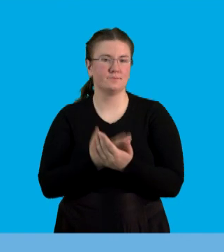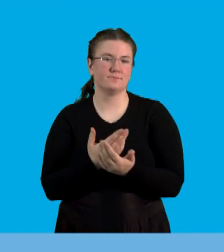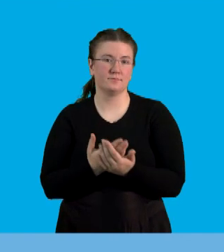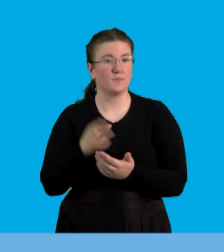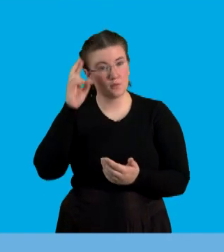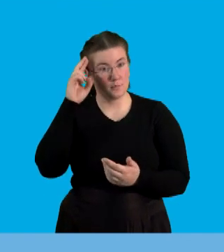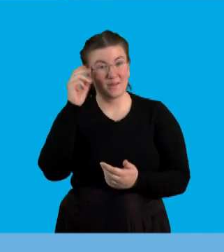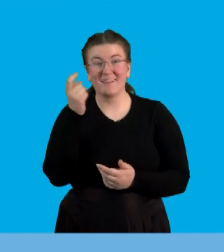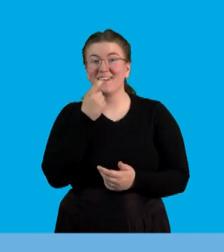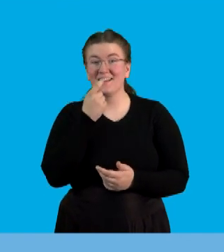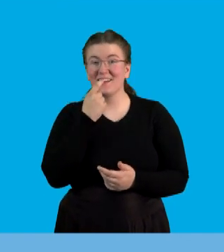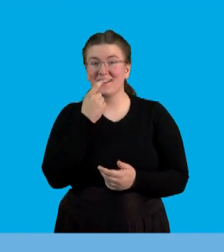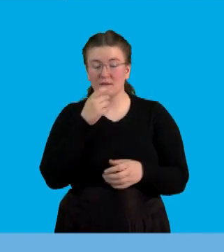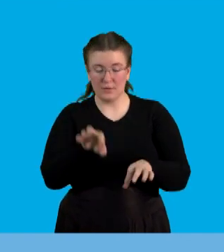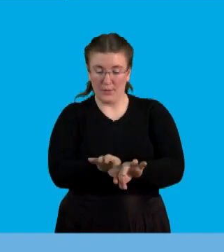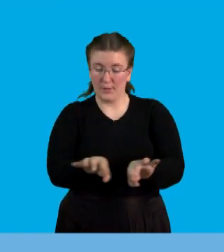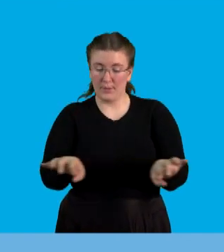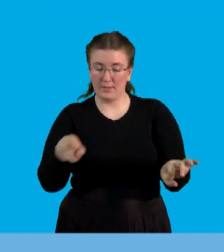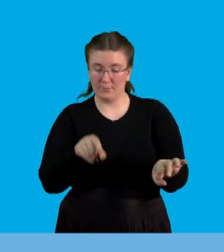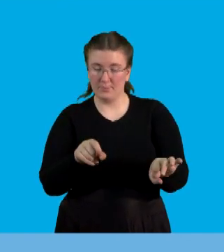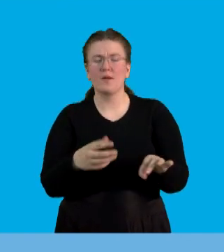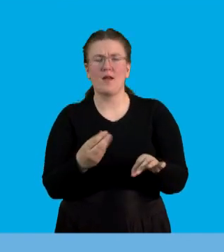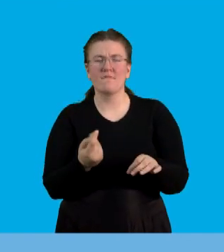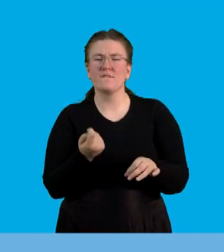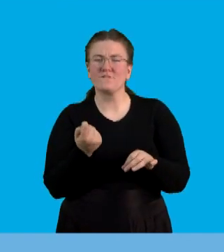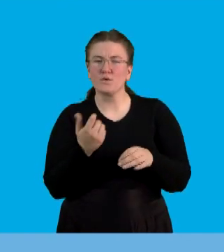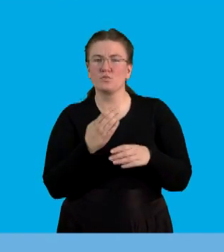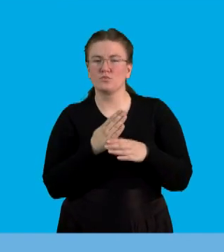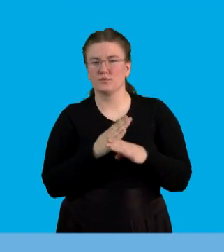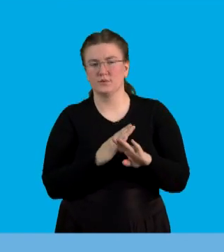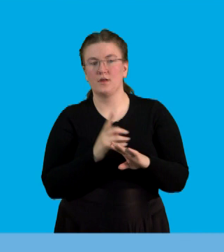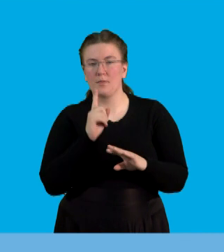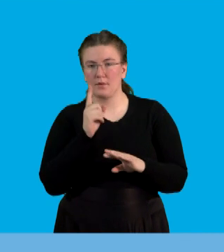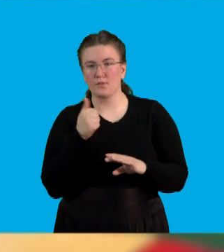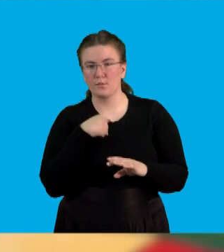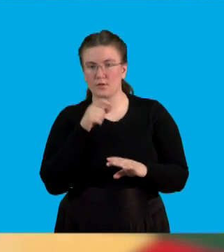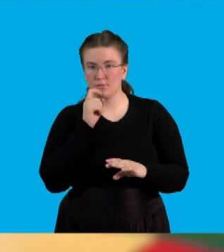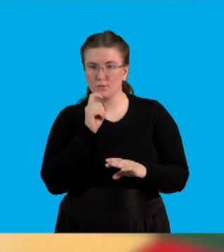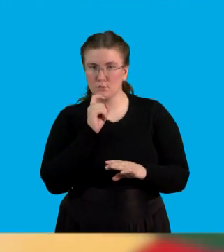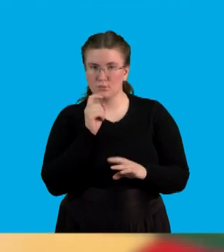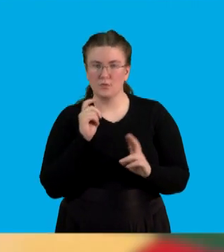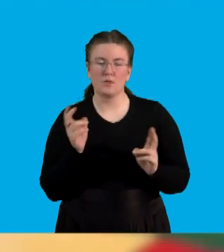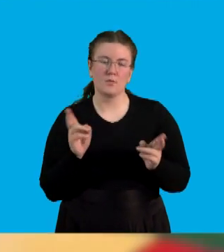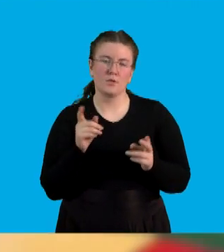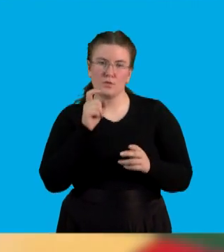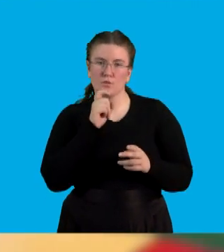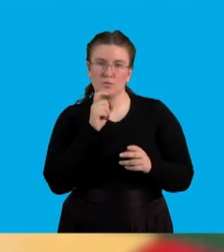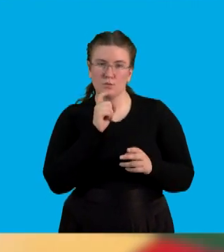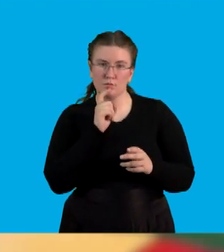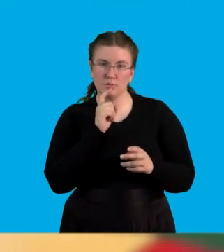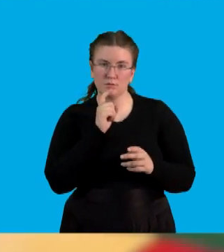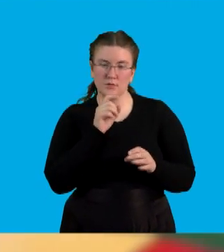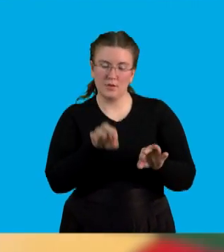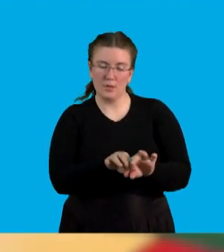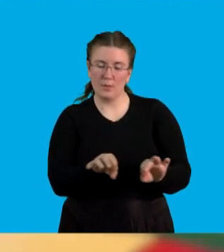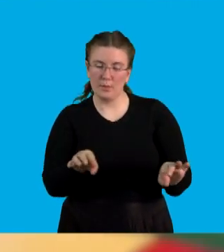Remember, all of these metals or all of these wires, they have some sort of resistance. So we are going to use the one, or normally